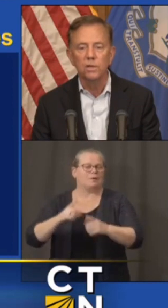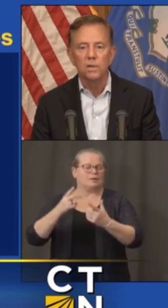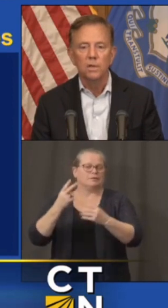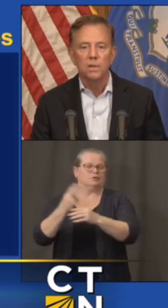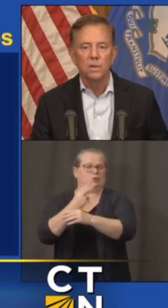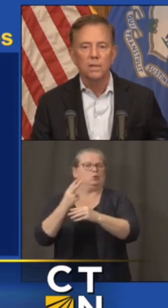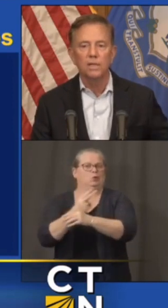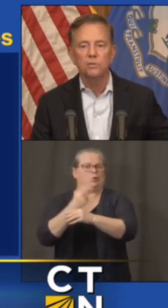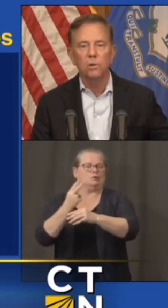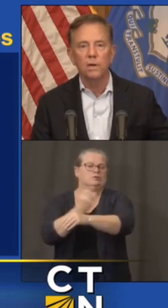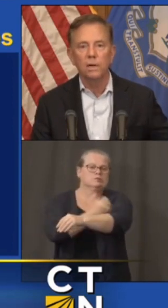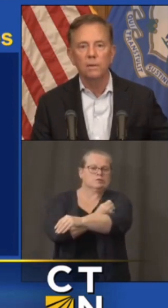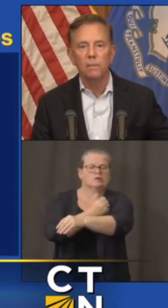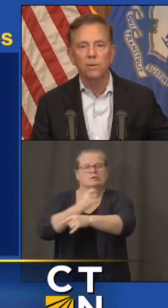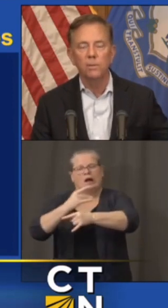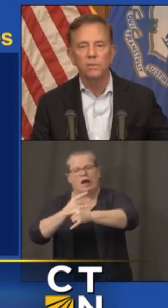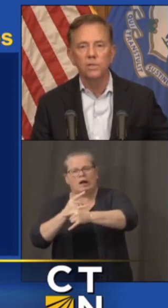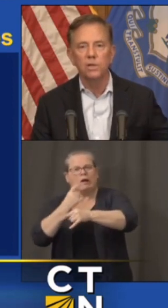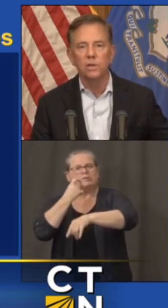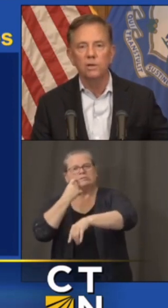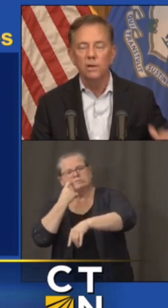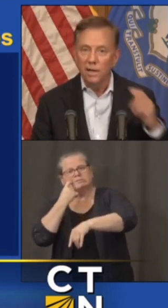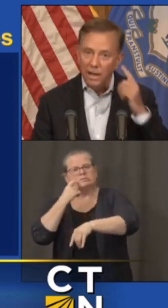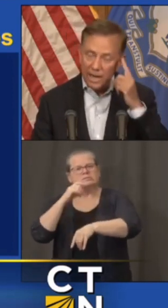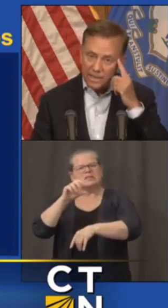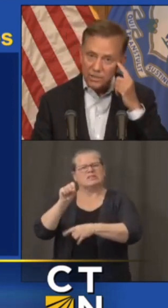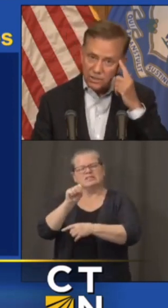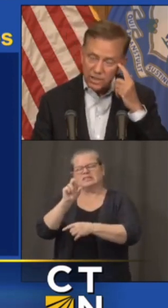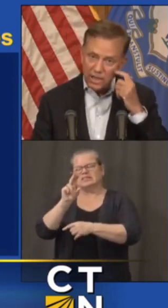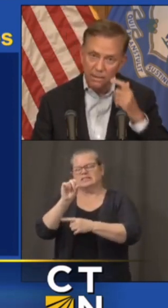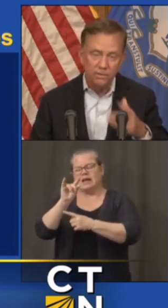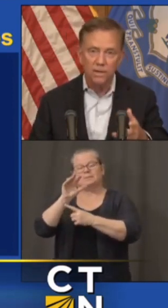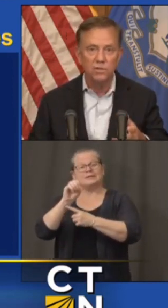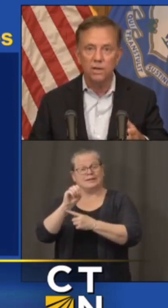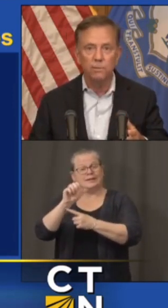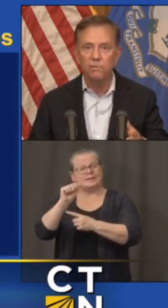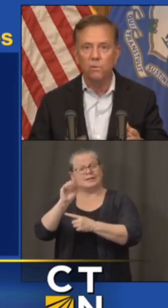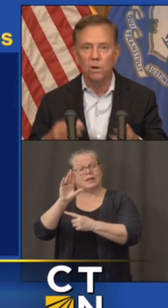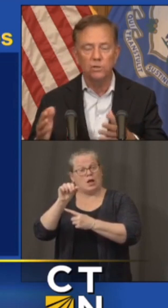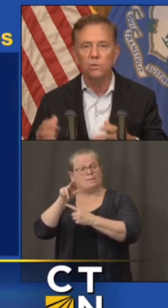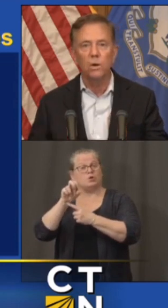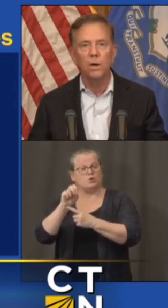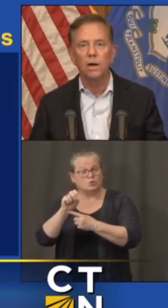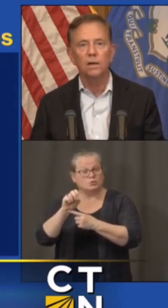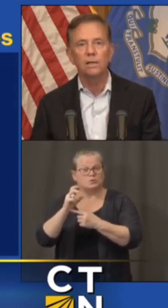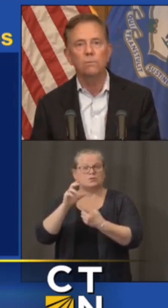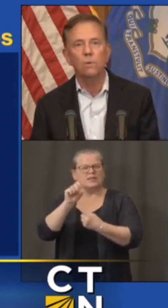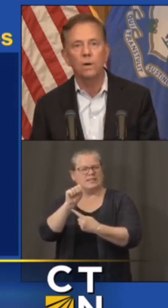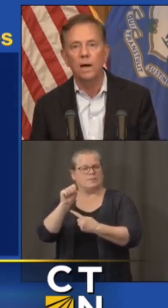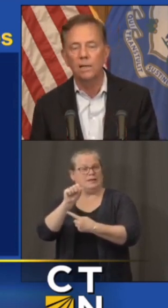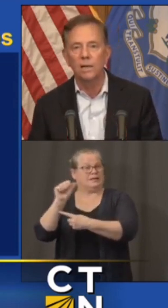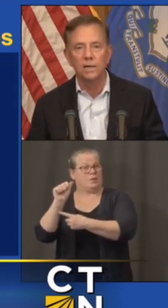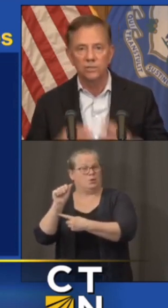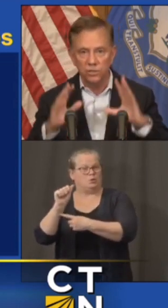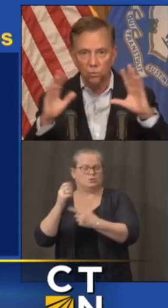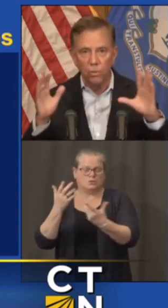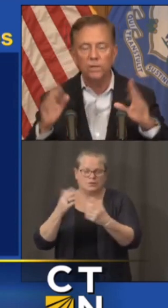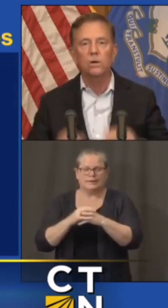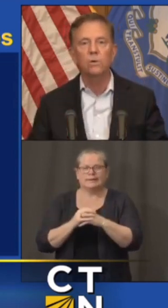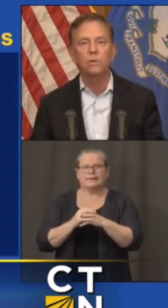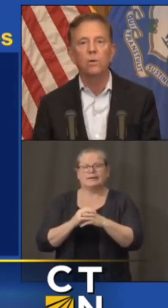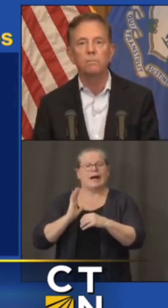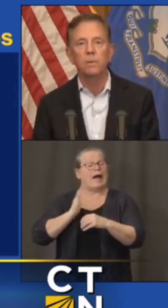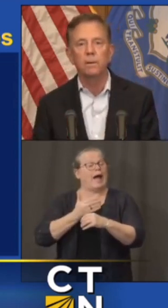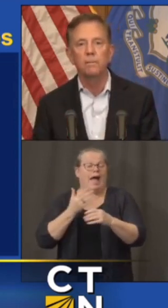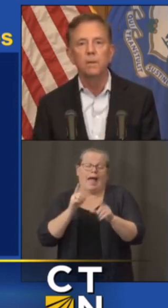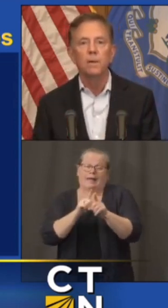resources. That's why Miriam is here. I can just say, as I've said before, our 211 hotline is just a